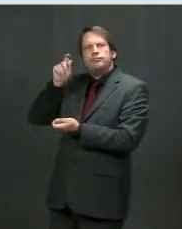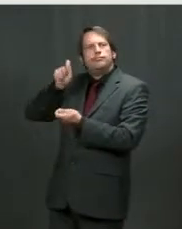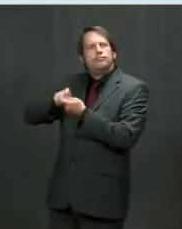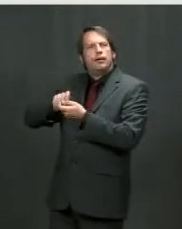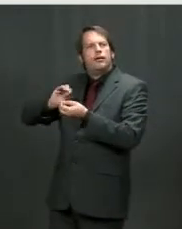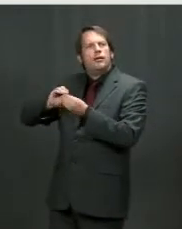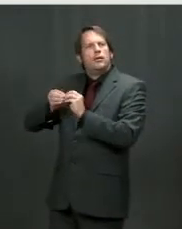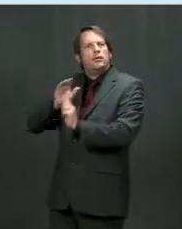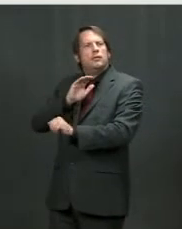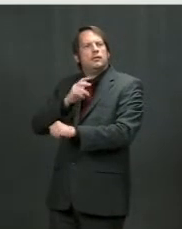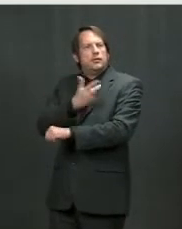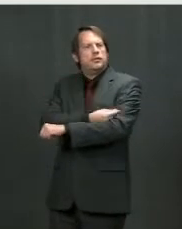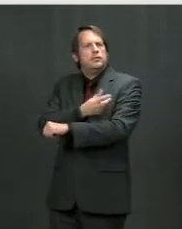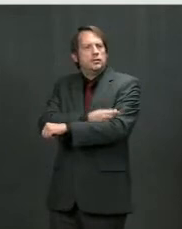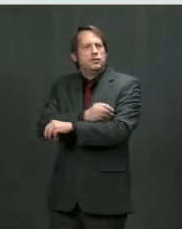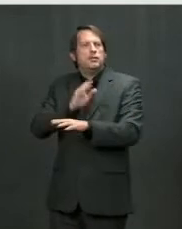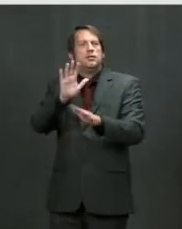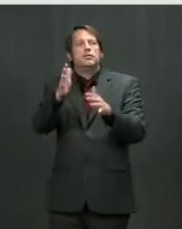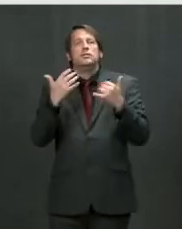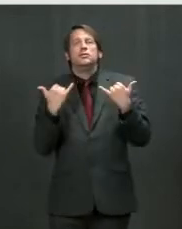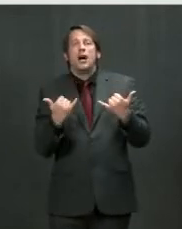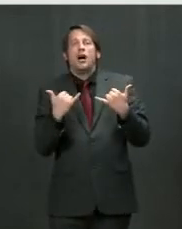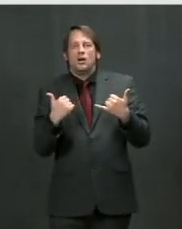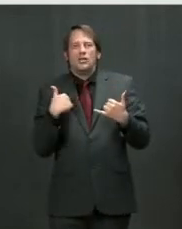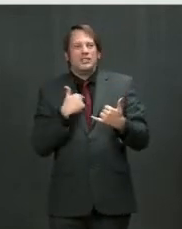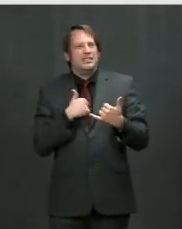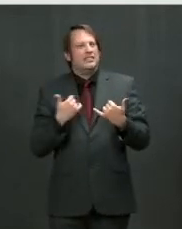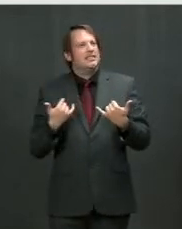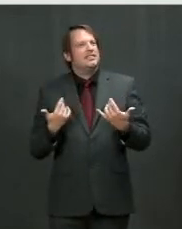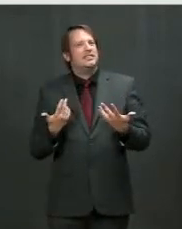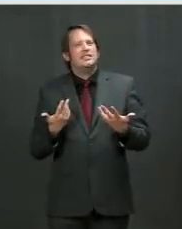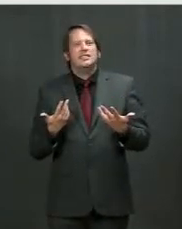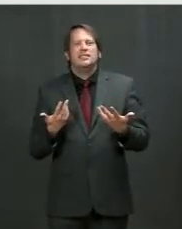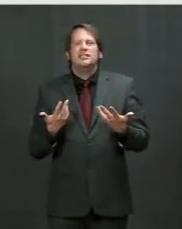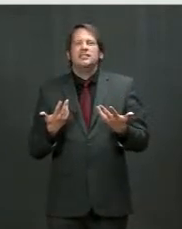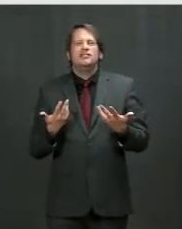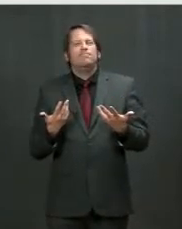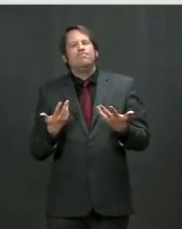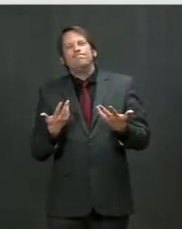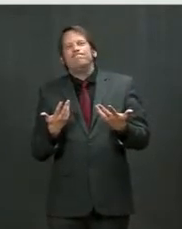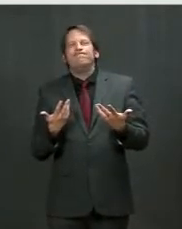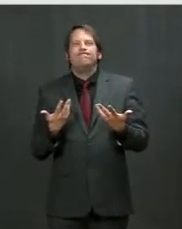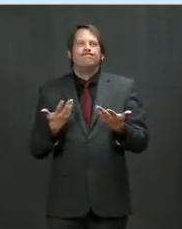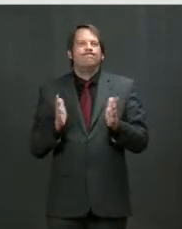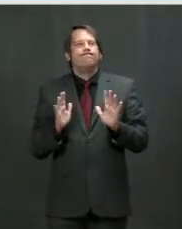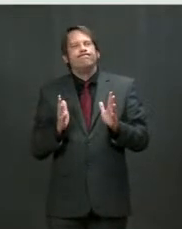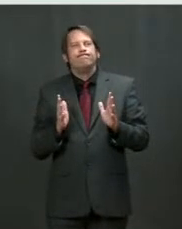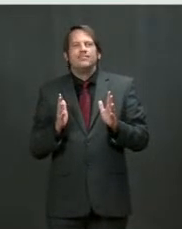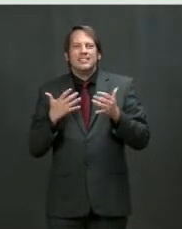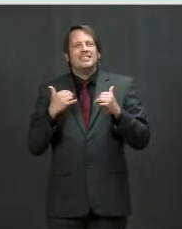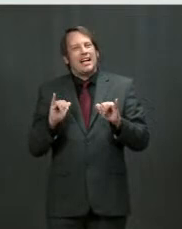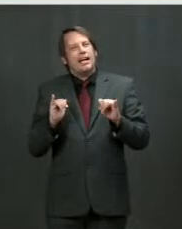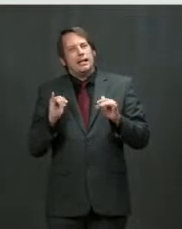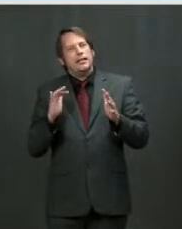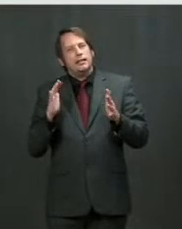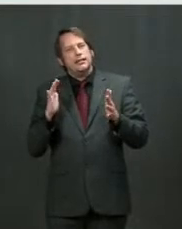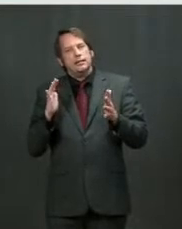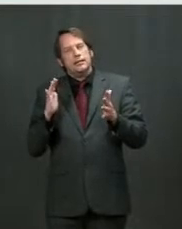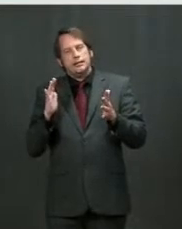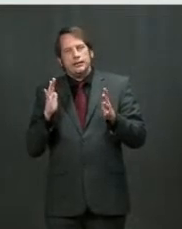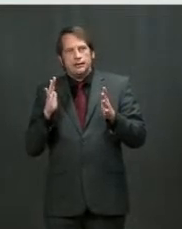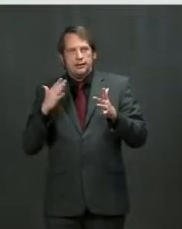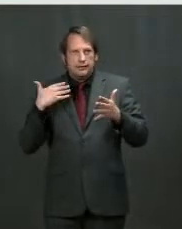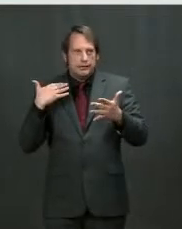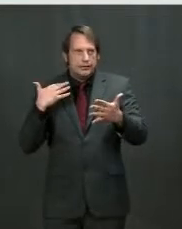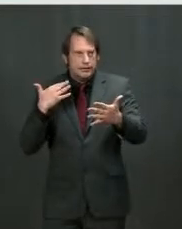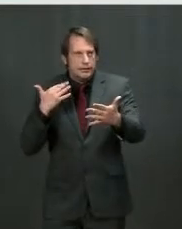large today, we are still, not entirely, but by and large, we are still allocating vaccines based upon population until